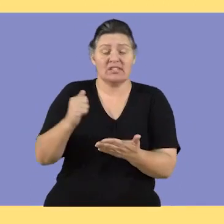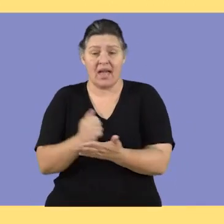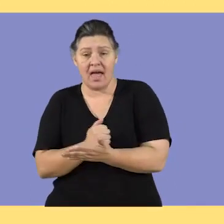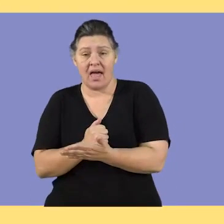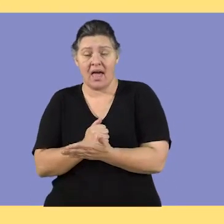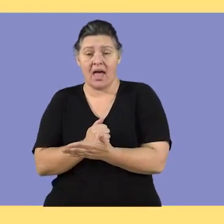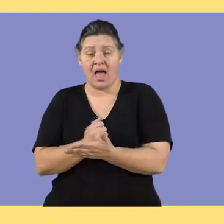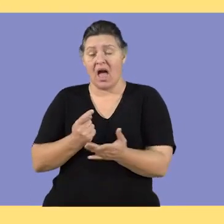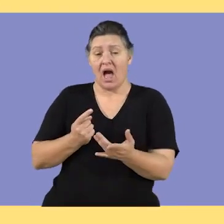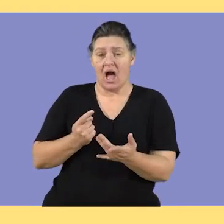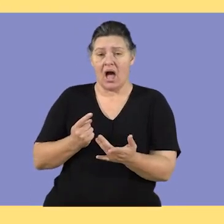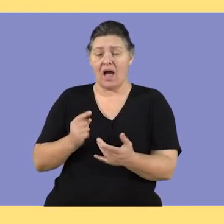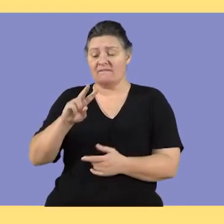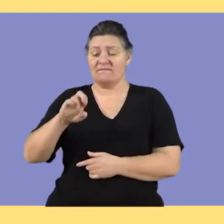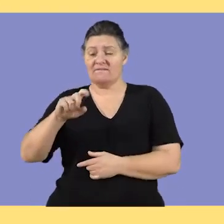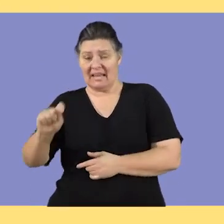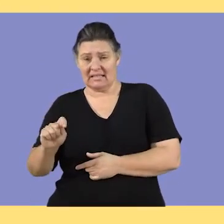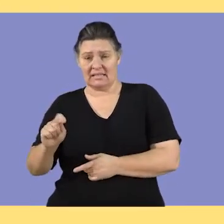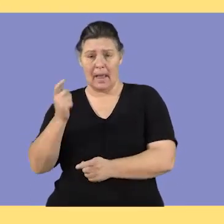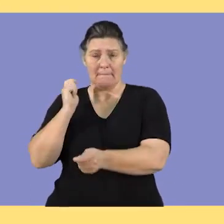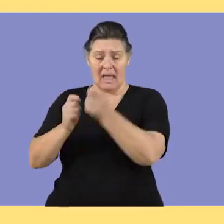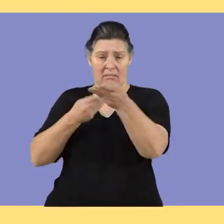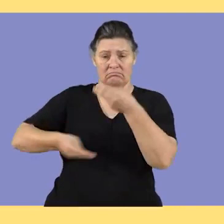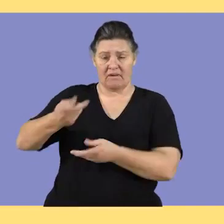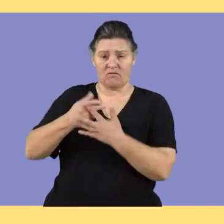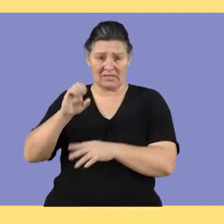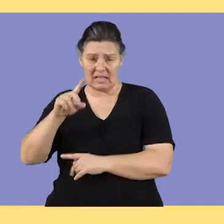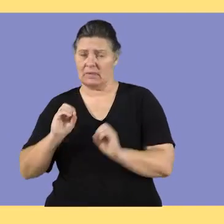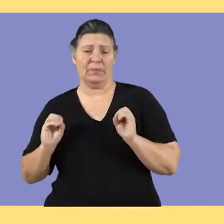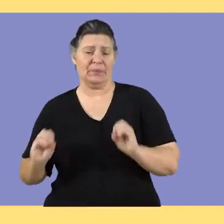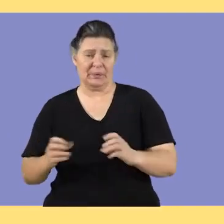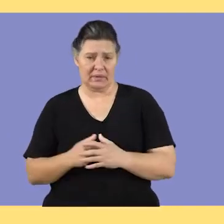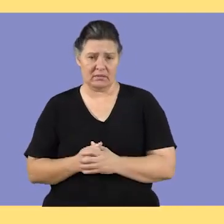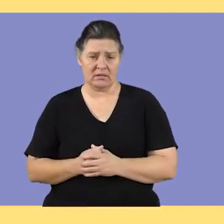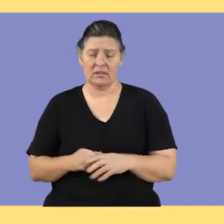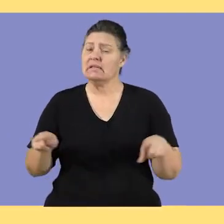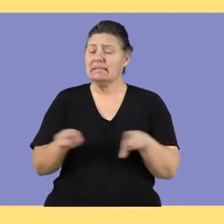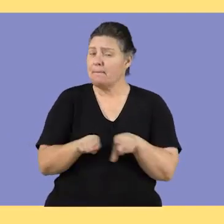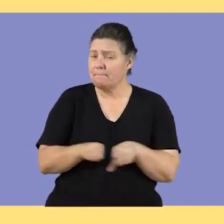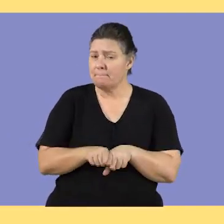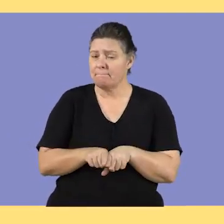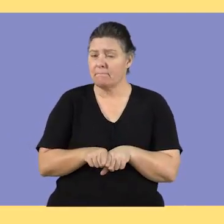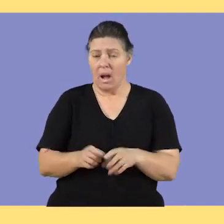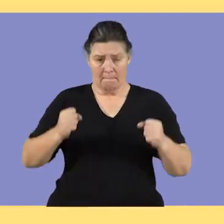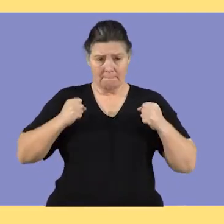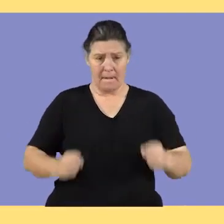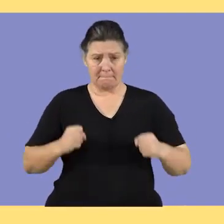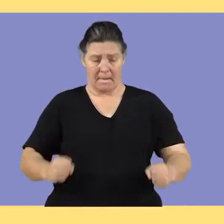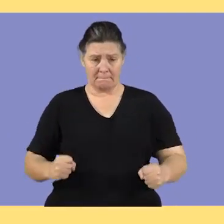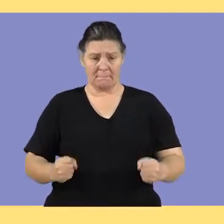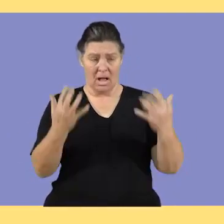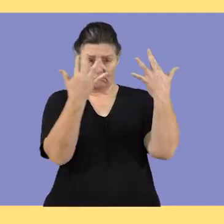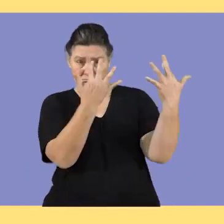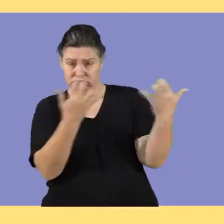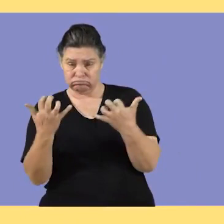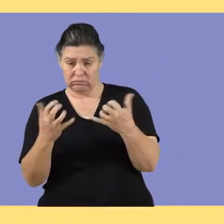not registered as a VAT vendor. Now, you would find that it also does not have a proper